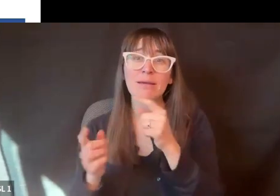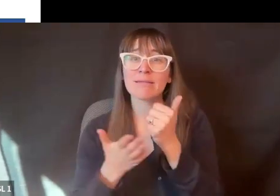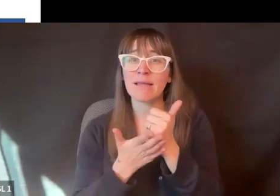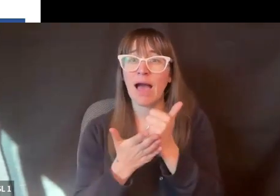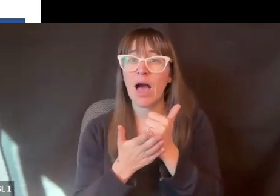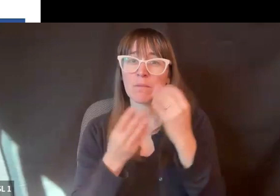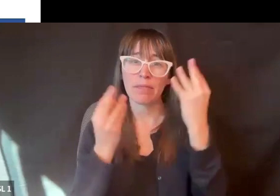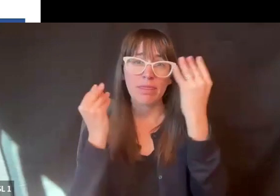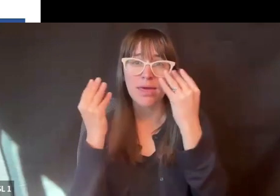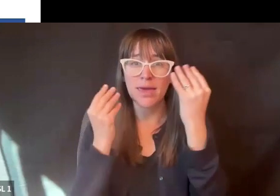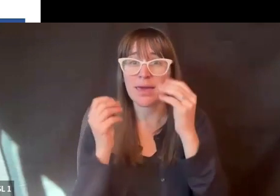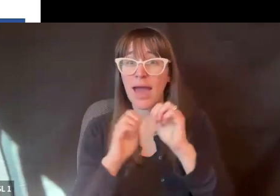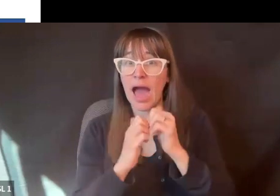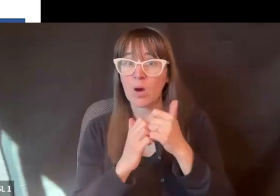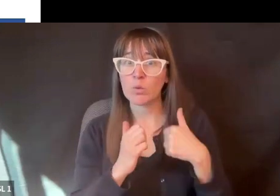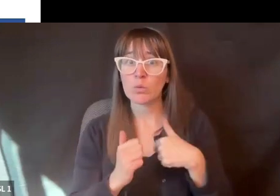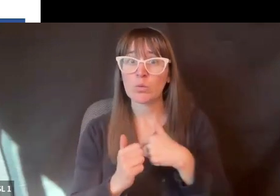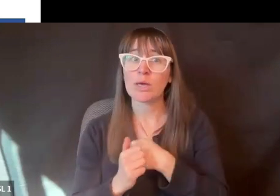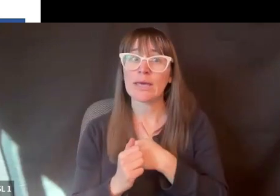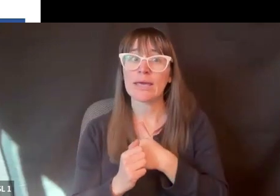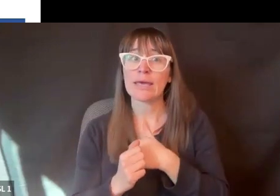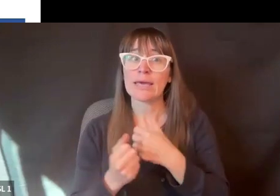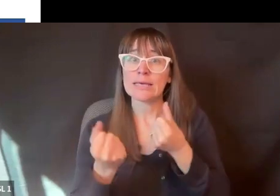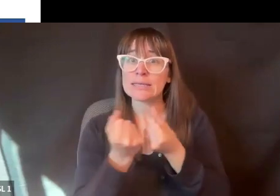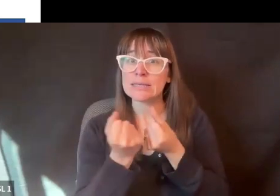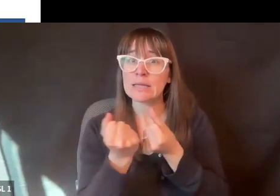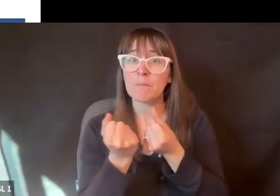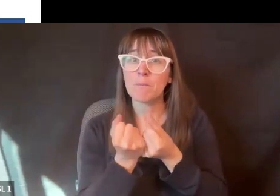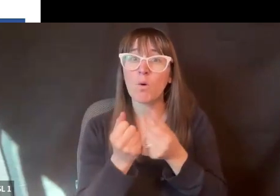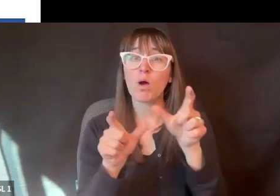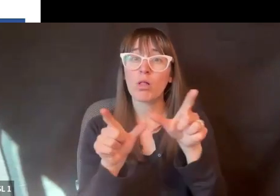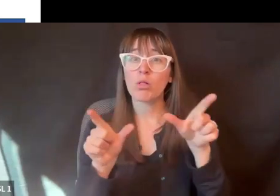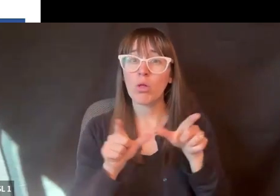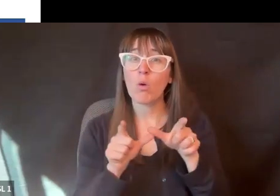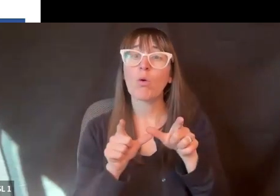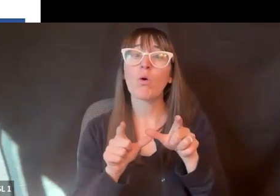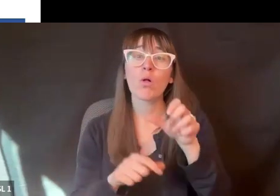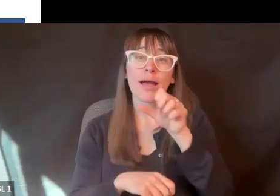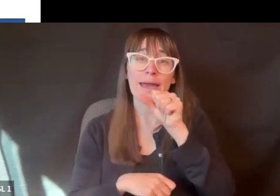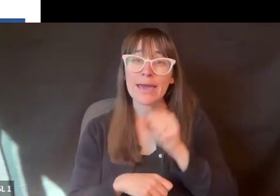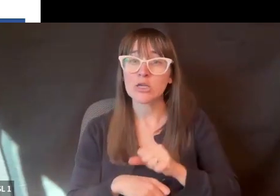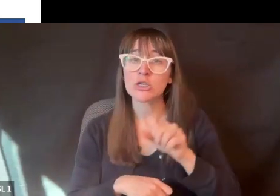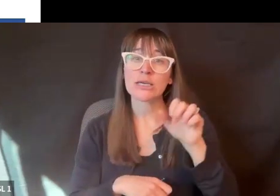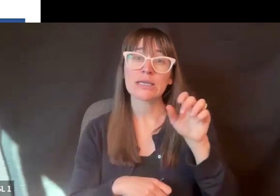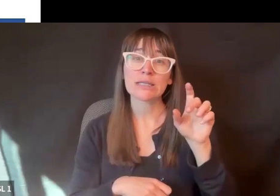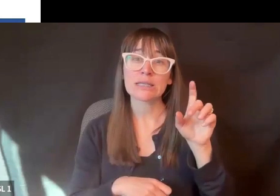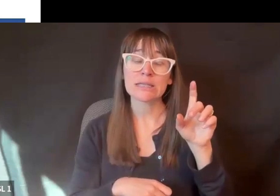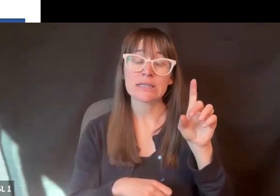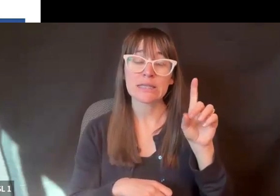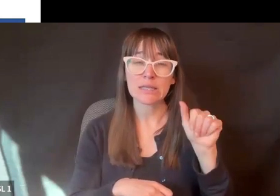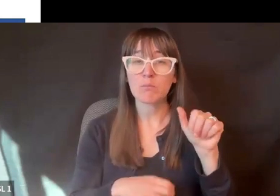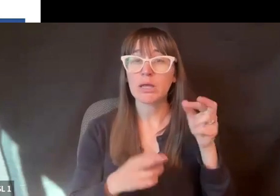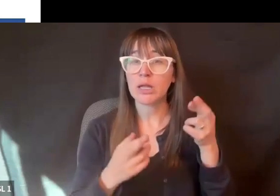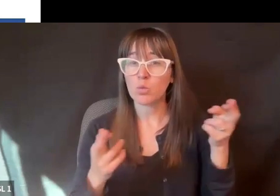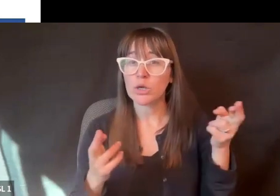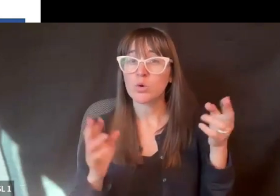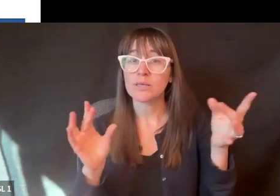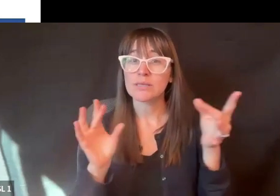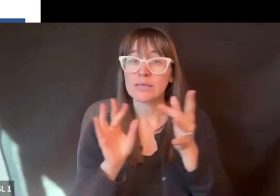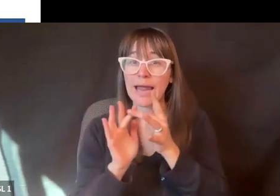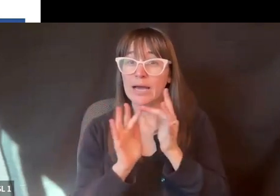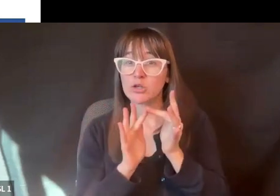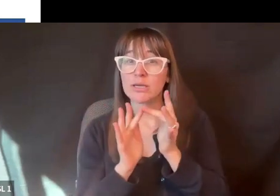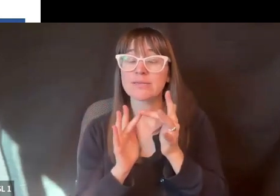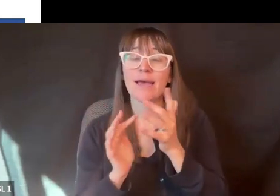of work kind of to help think through how do we support our local aging and disability resource connections as a